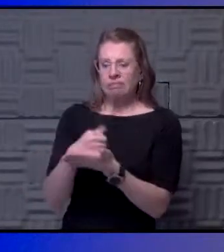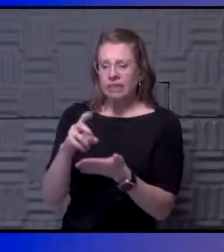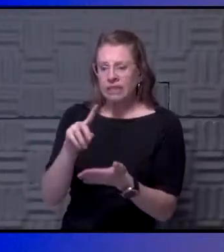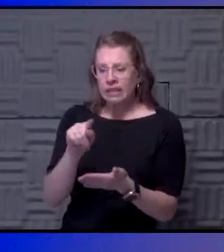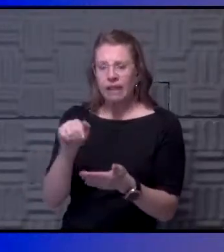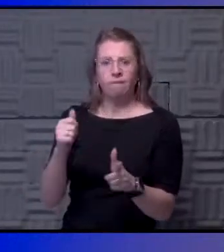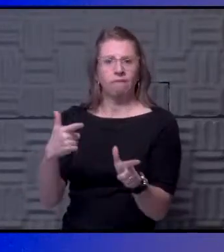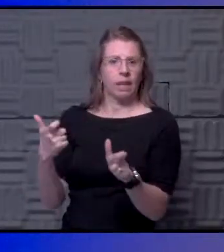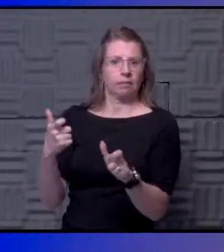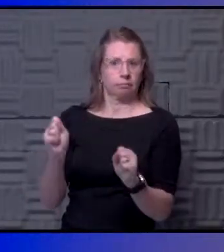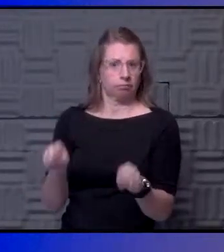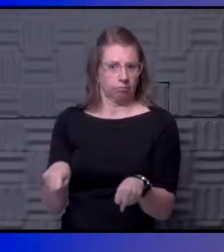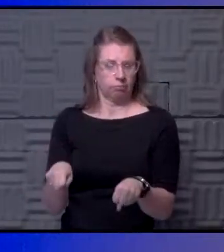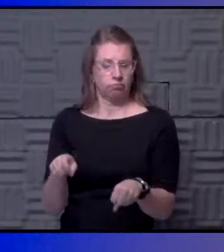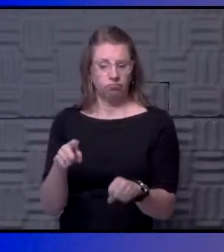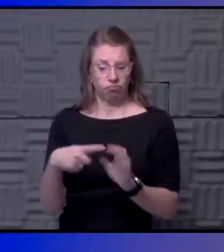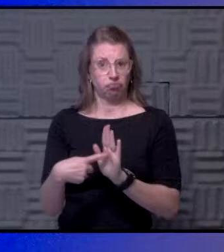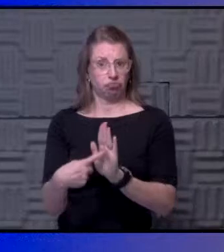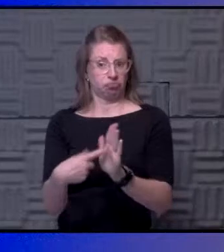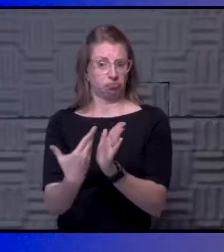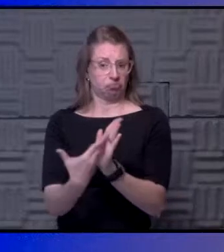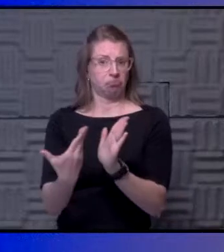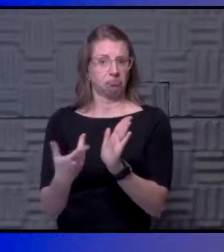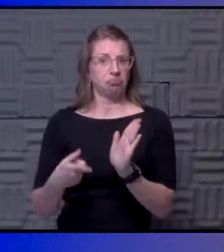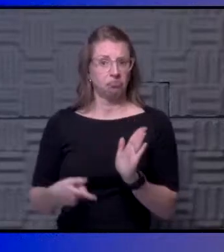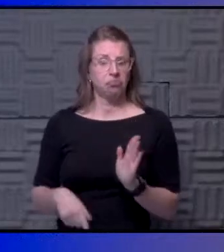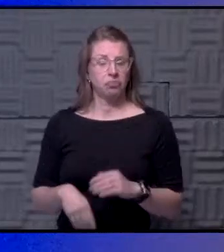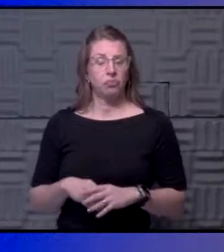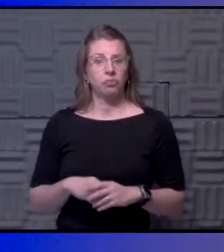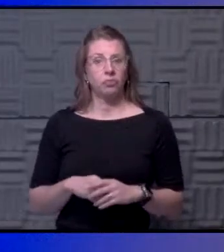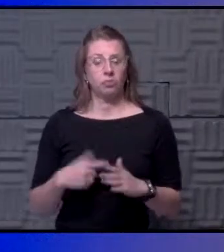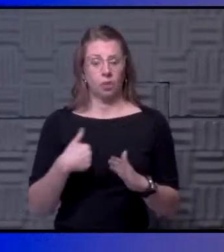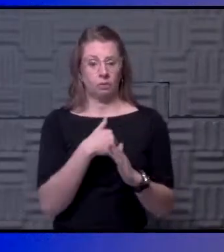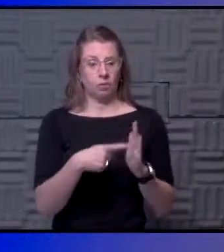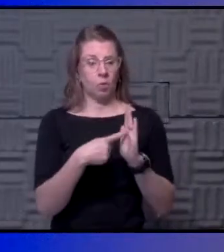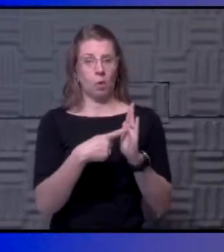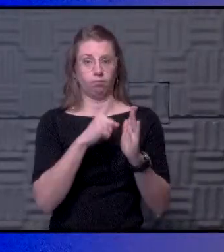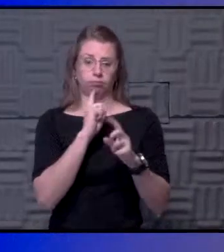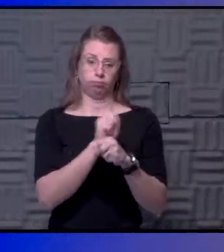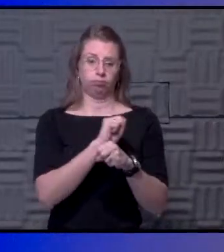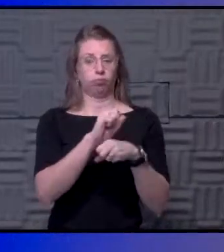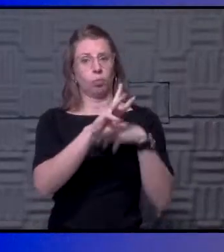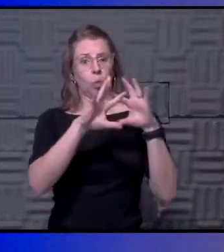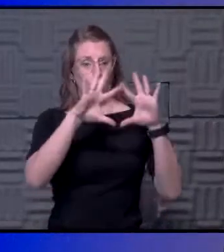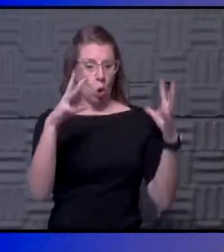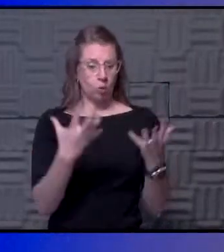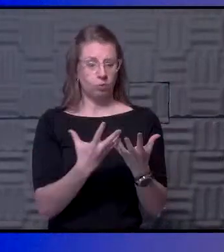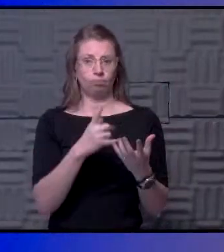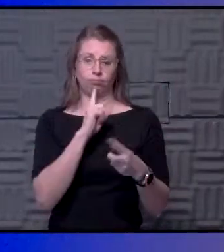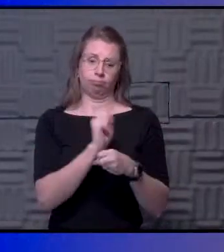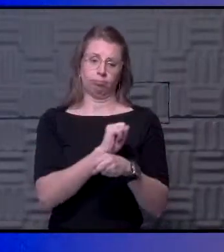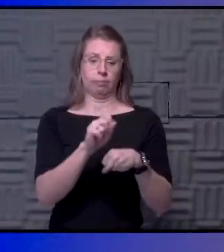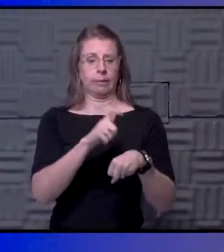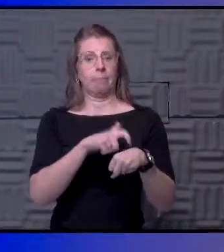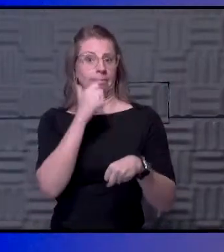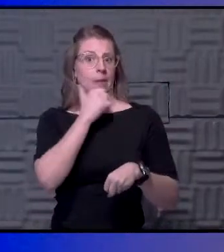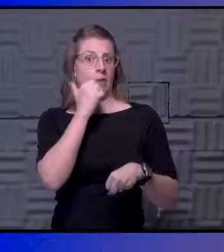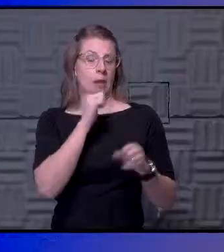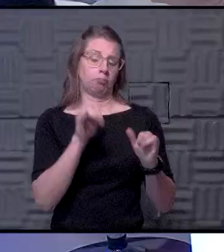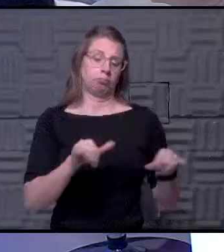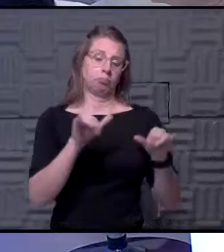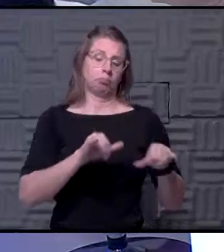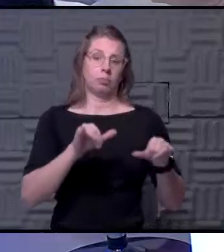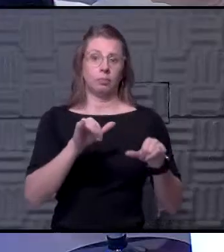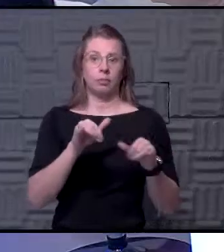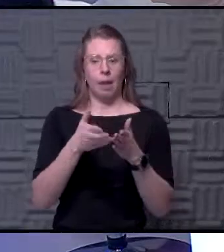relatively quickly, and that's what they've shown. And we've shown it in real world, in real time, on an everyday basis, and I think that's good.